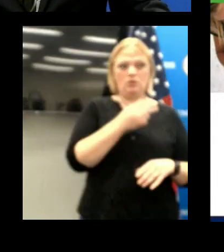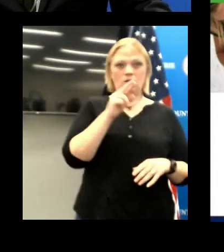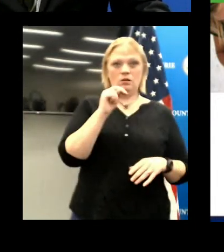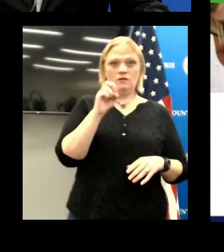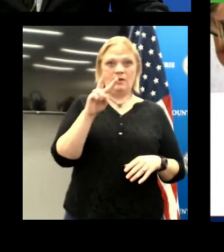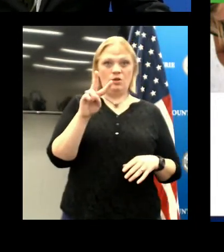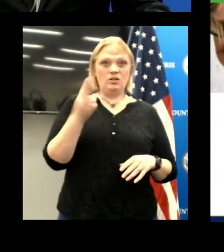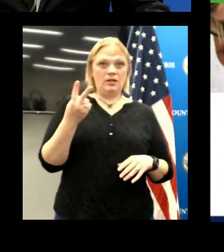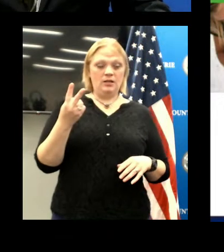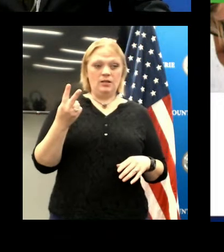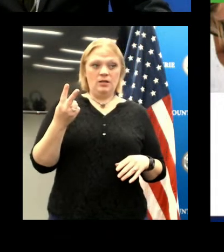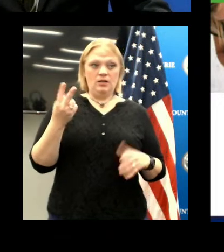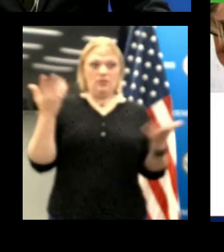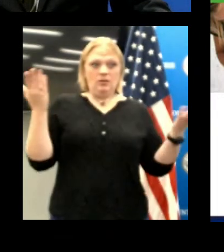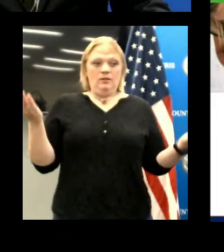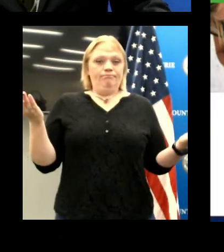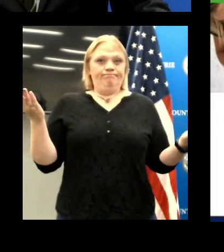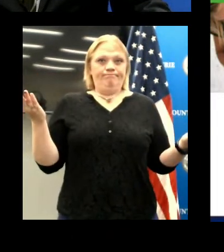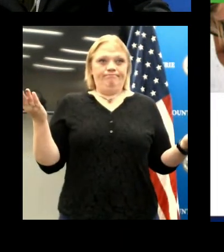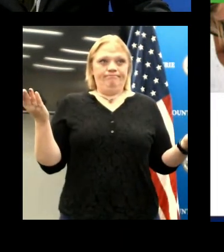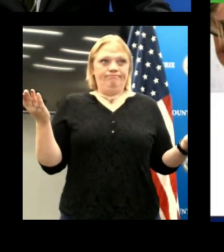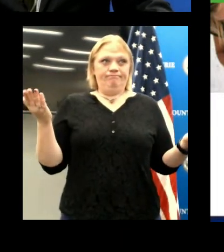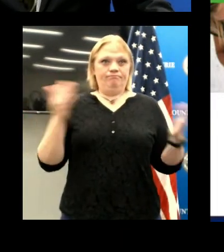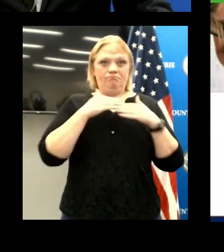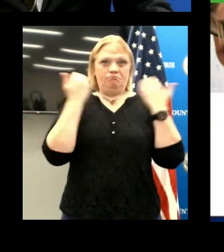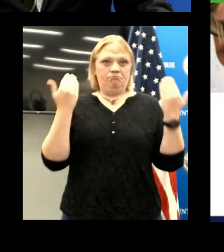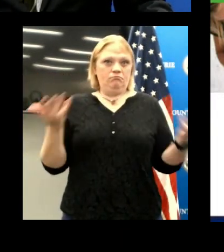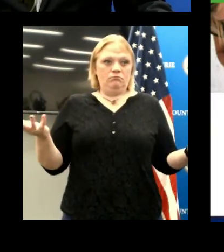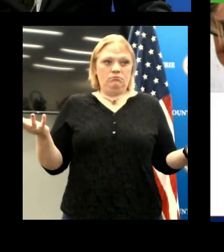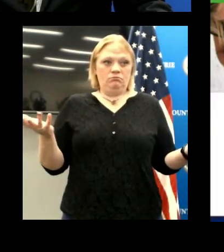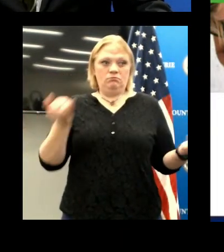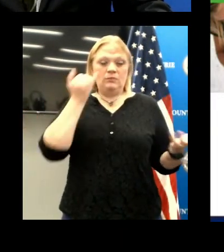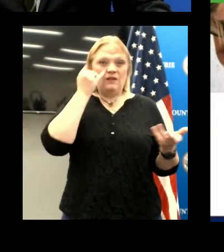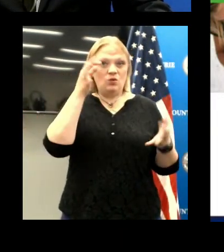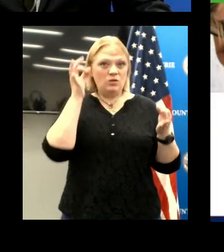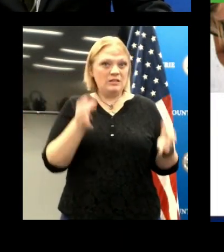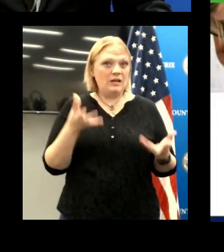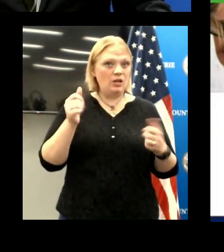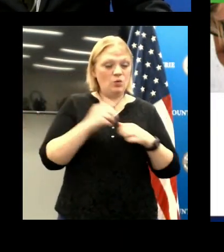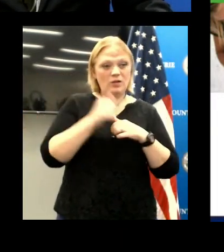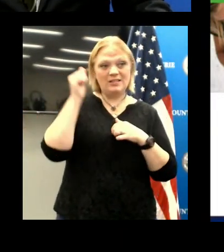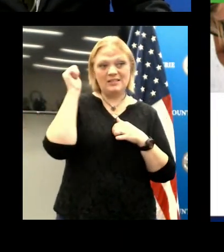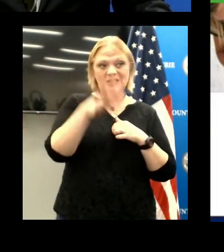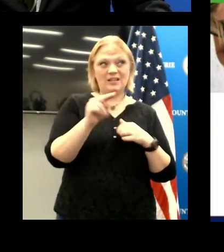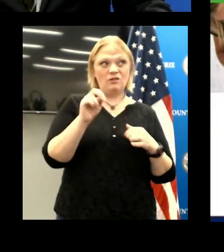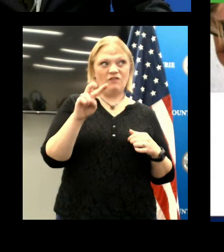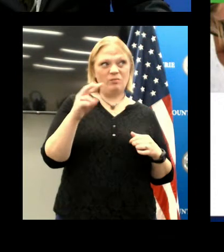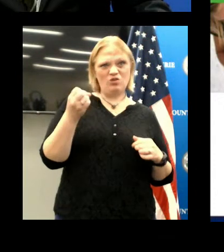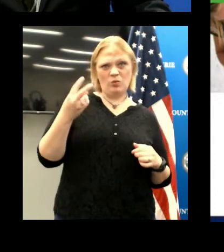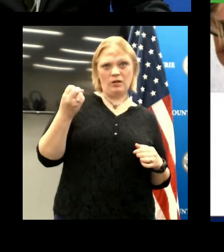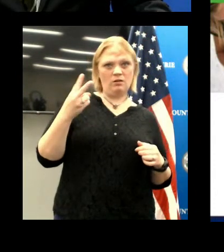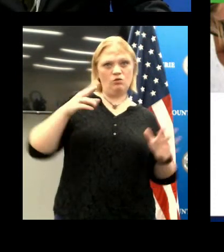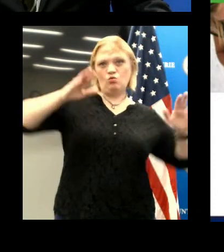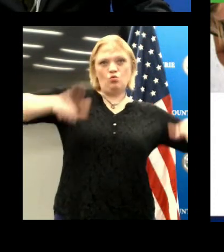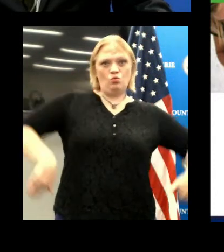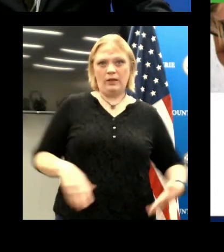November 2nd, you're going to be done. So if you decide you want to send it in on November 12th, it's too